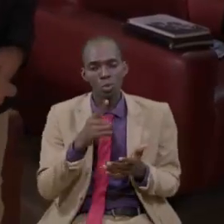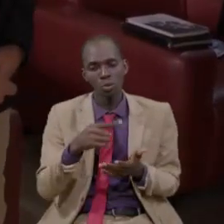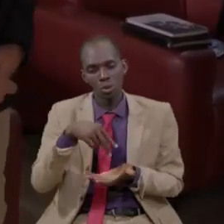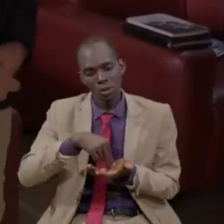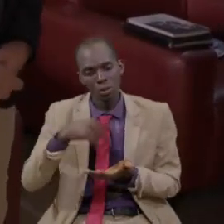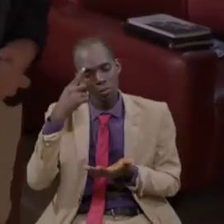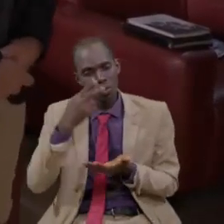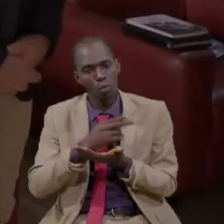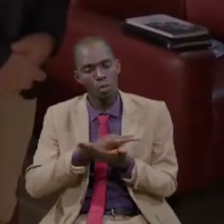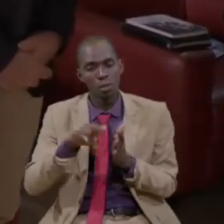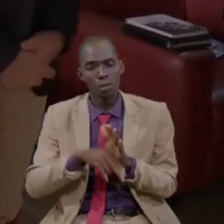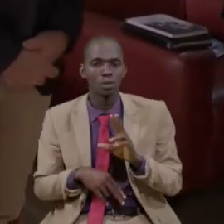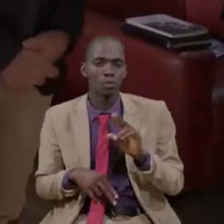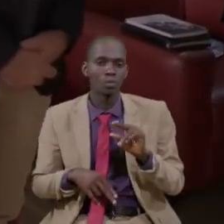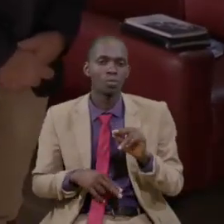Lifestyle.